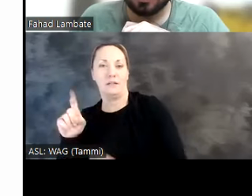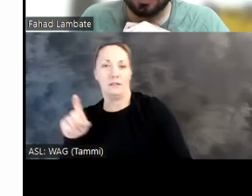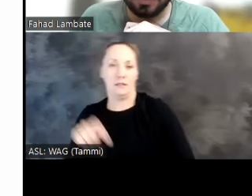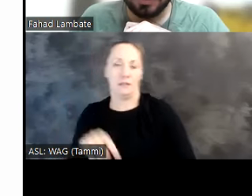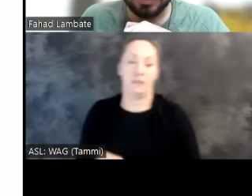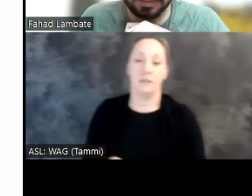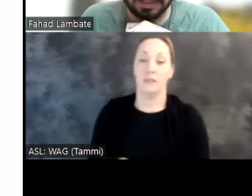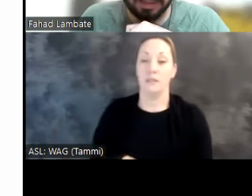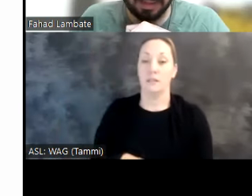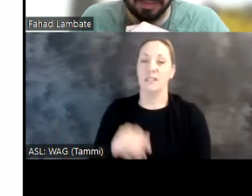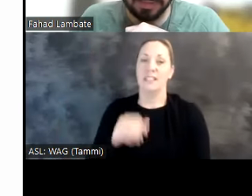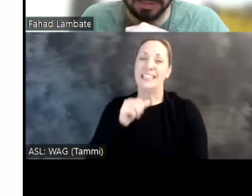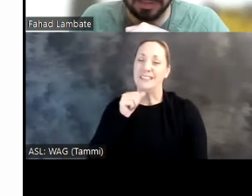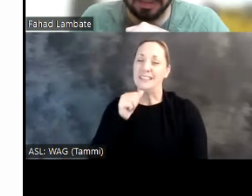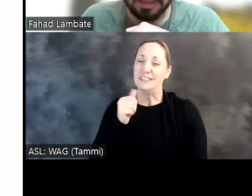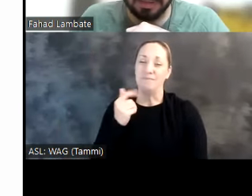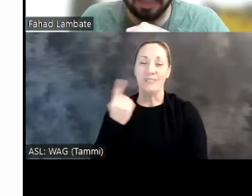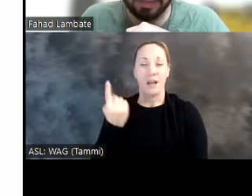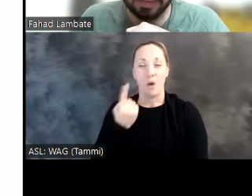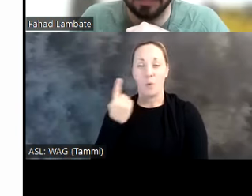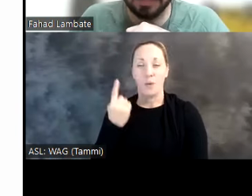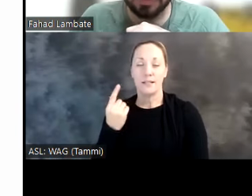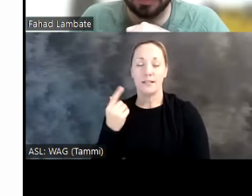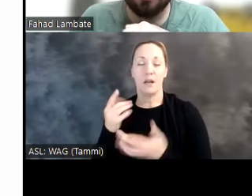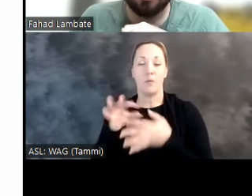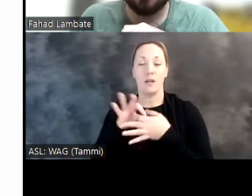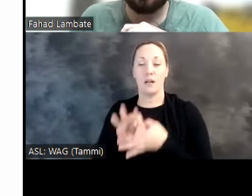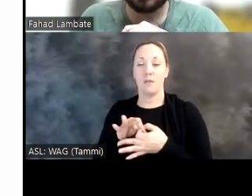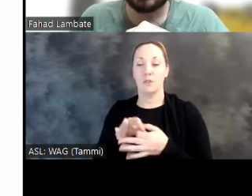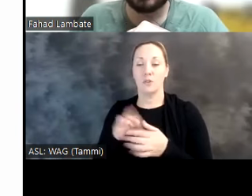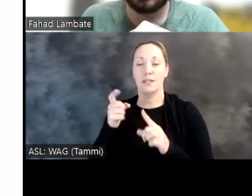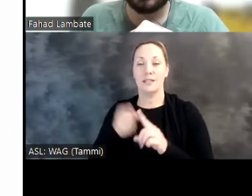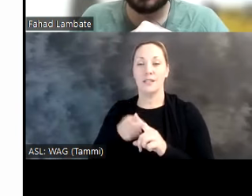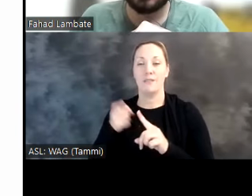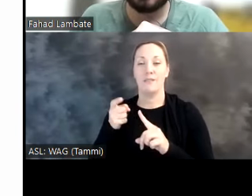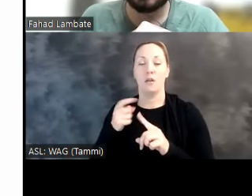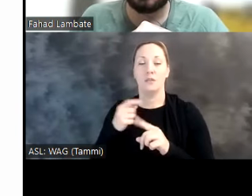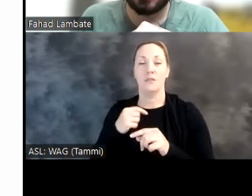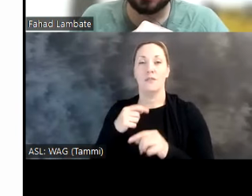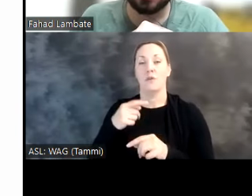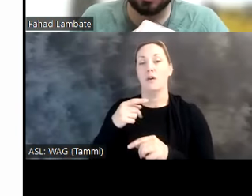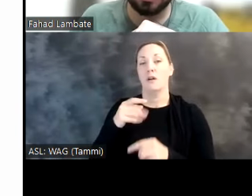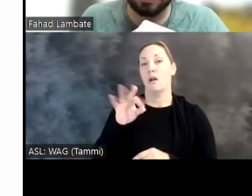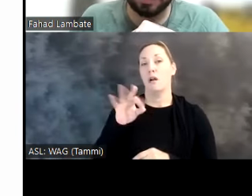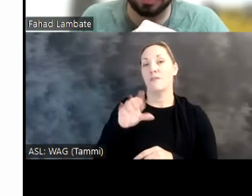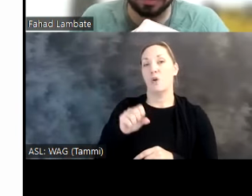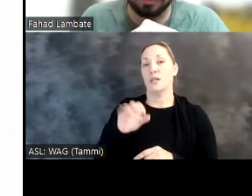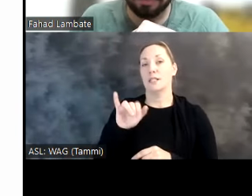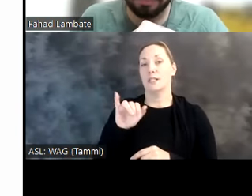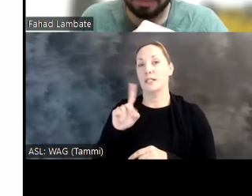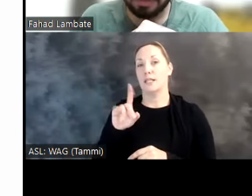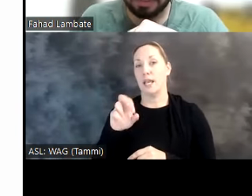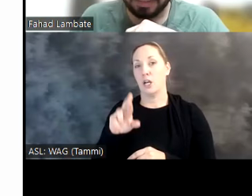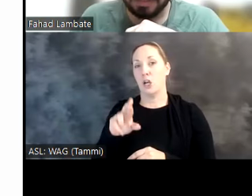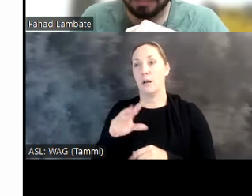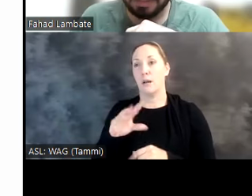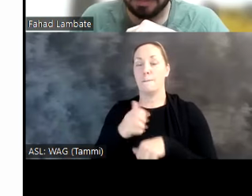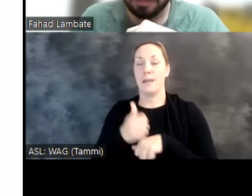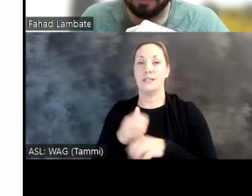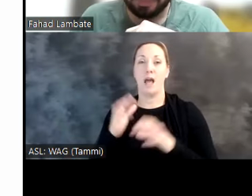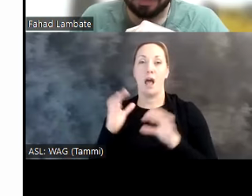Yeah, so not necessarily, I will say, when it comes to the default focus indicator, it is based on the browser's WebKit that